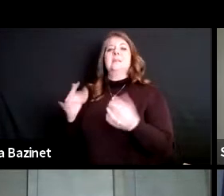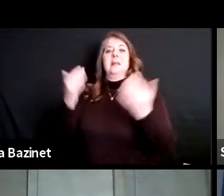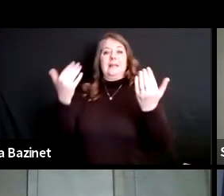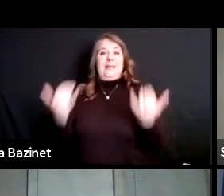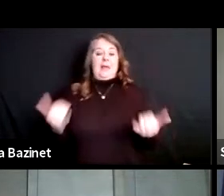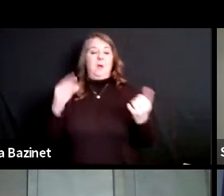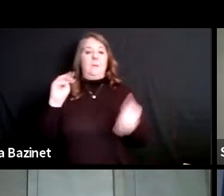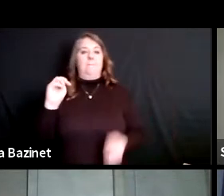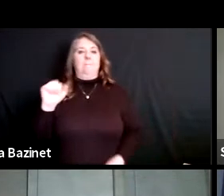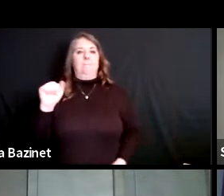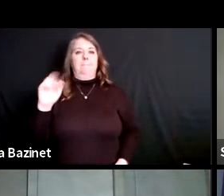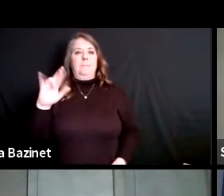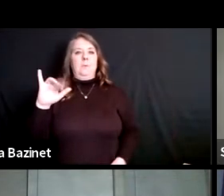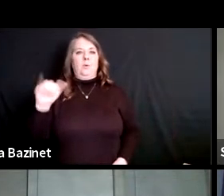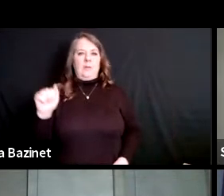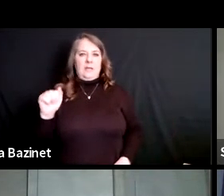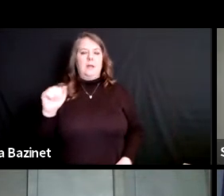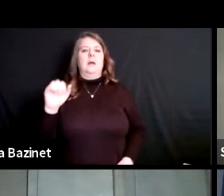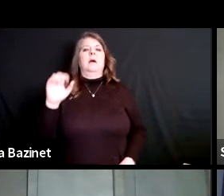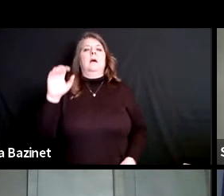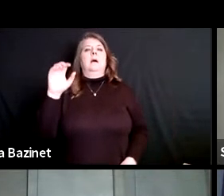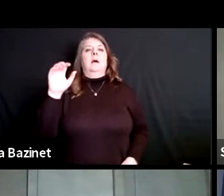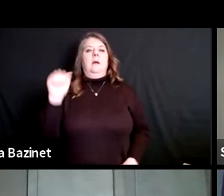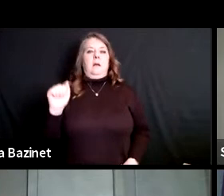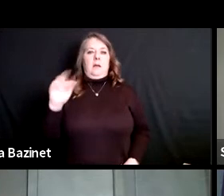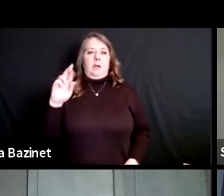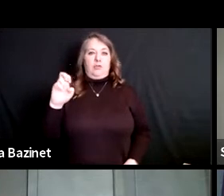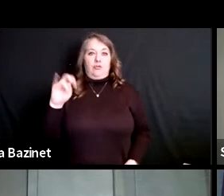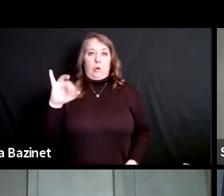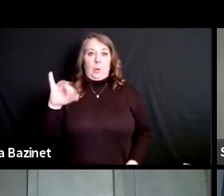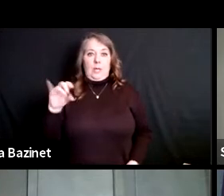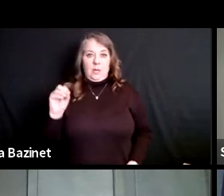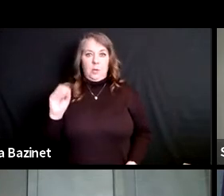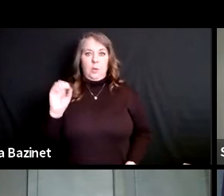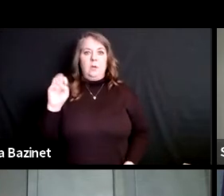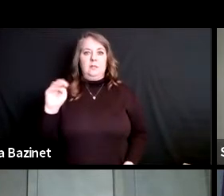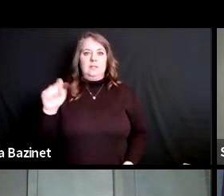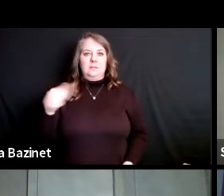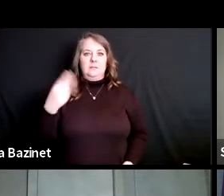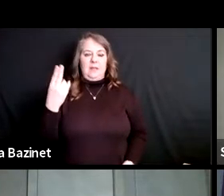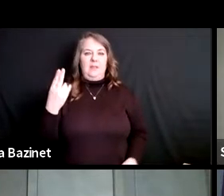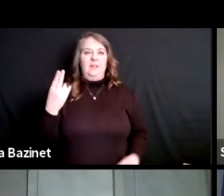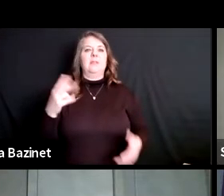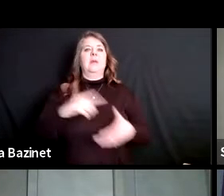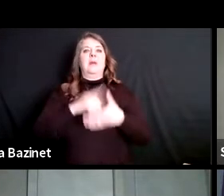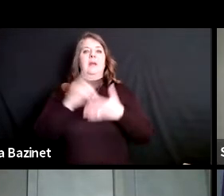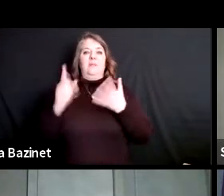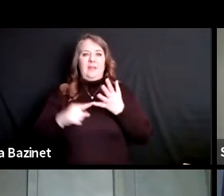Aronio-Smith is up next. After that is Heather Merlot.